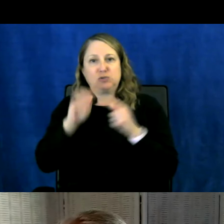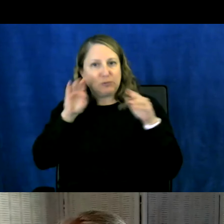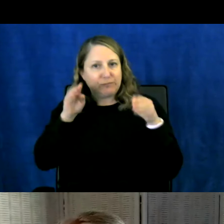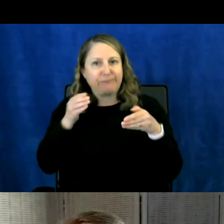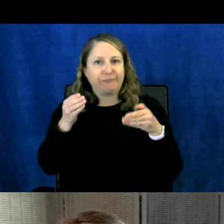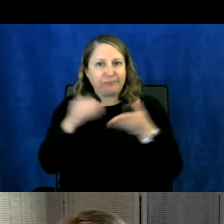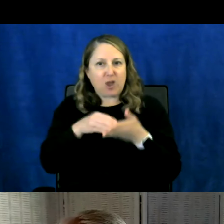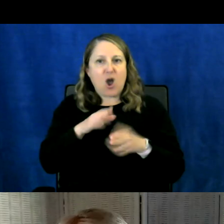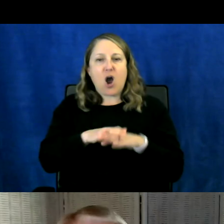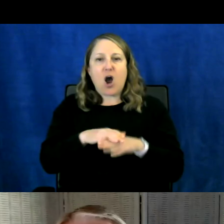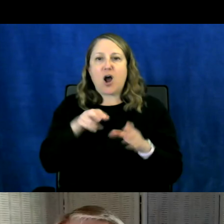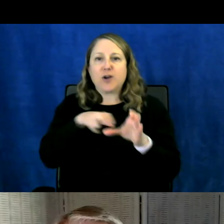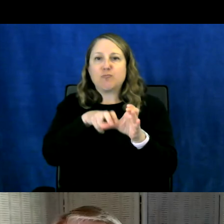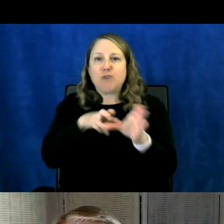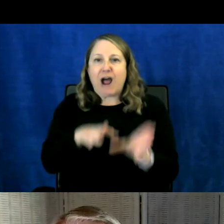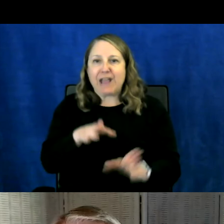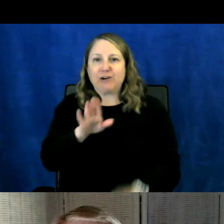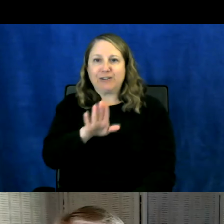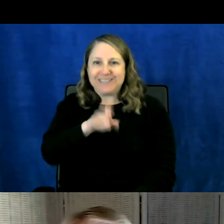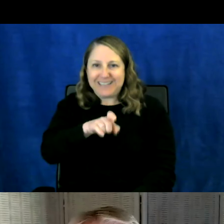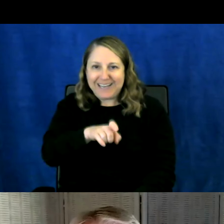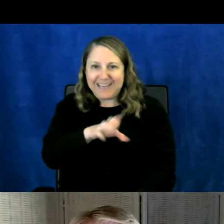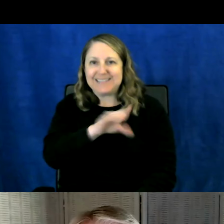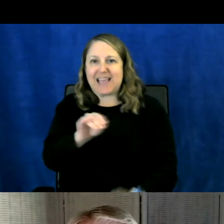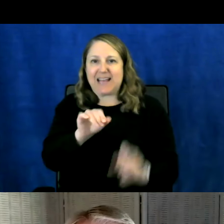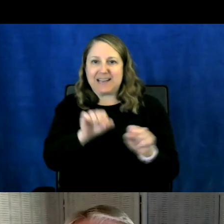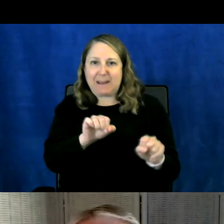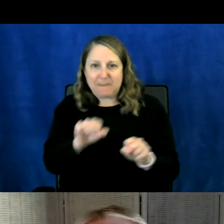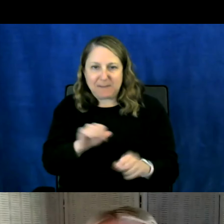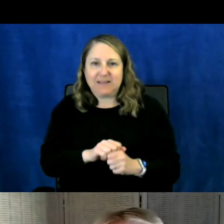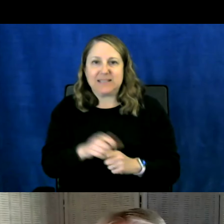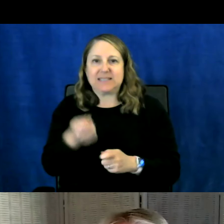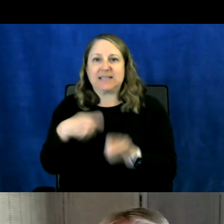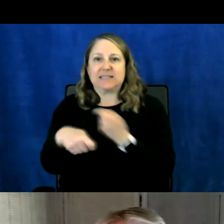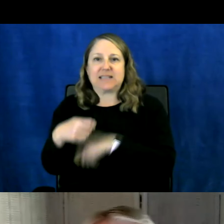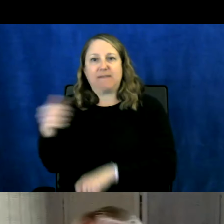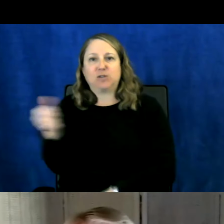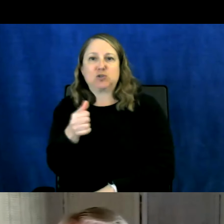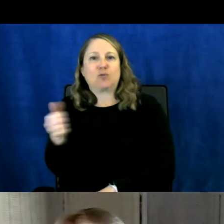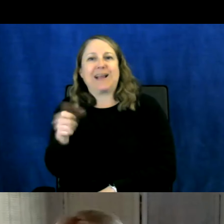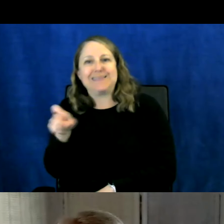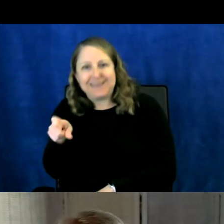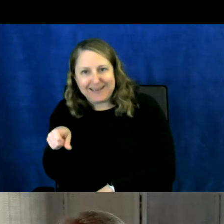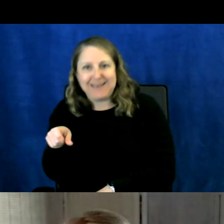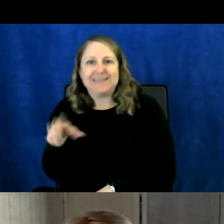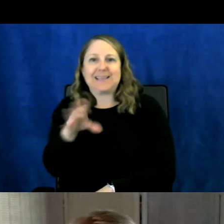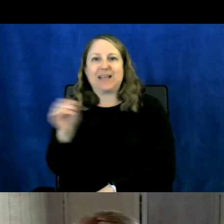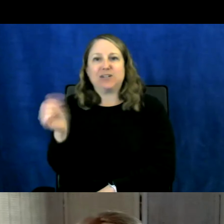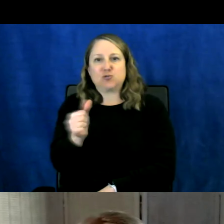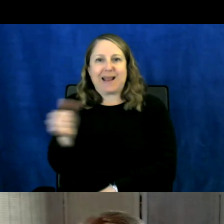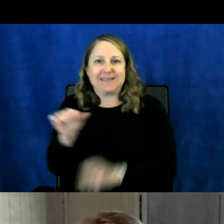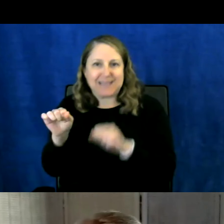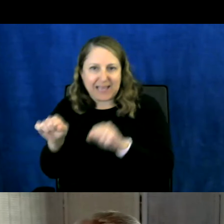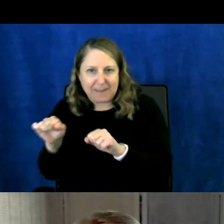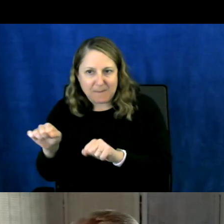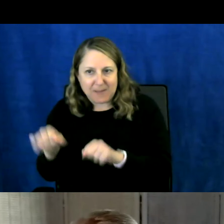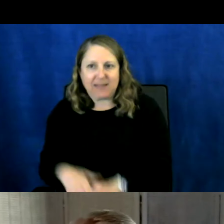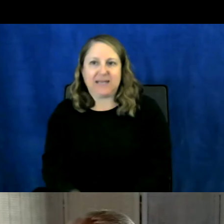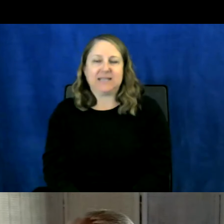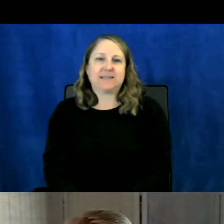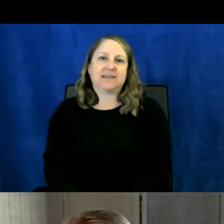on rider needs and capabilities, as well as opposed to transit needs and transit capabilities, and to